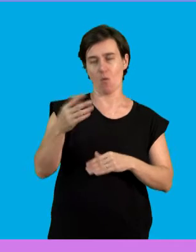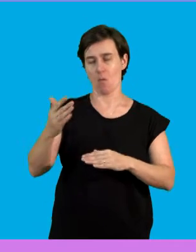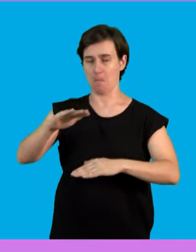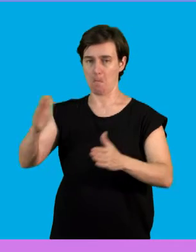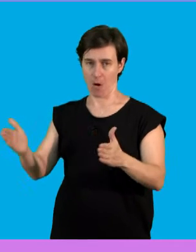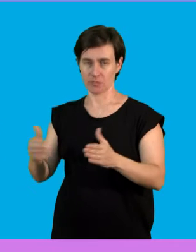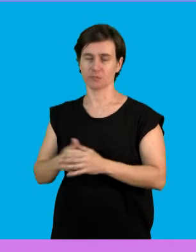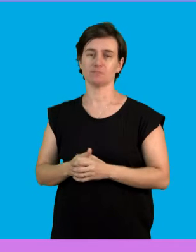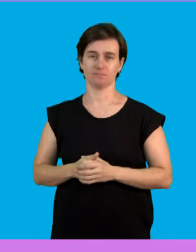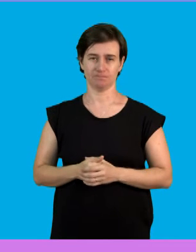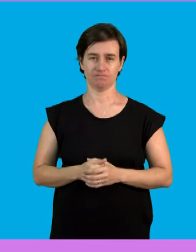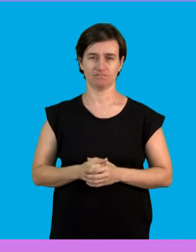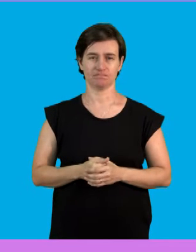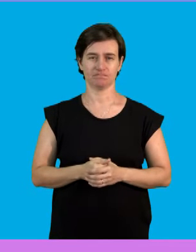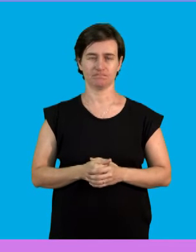or boxes.